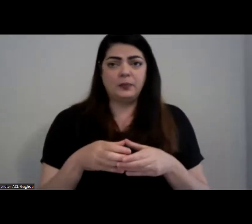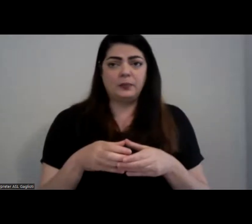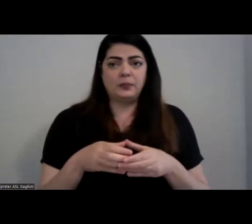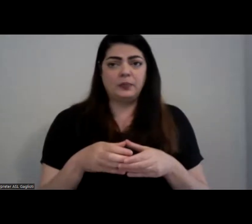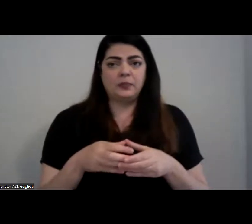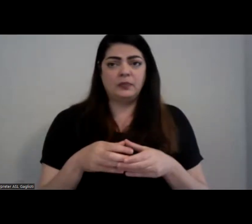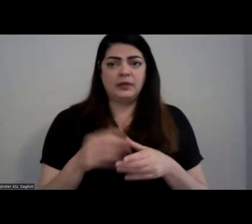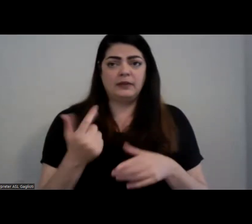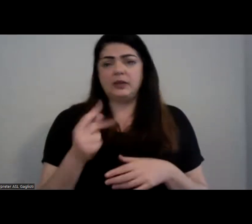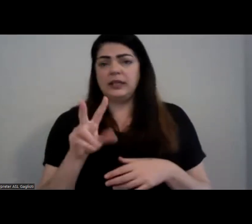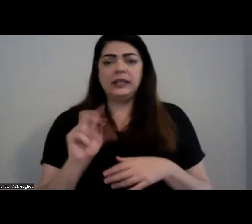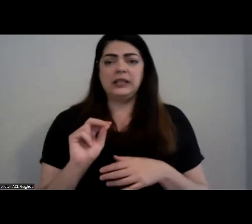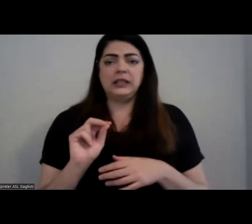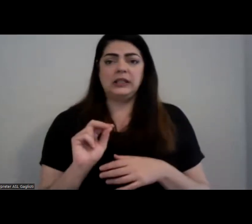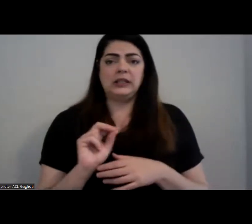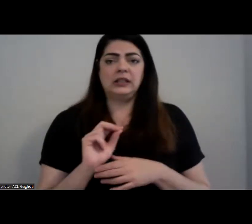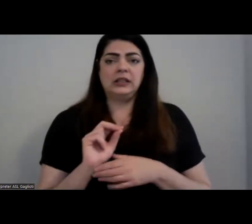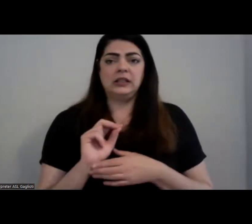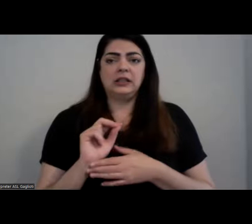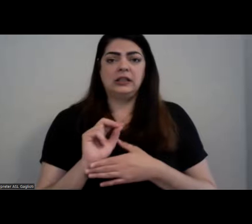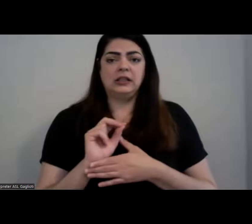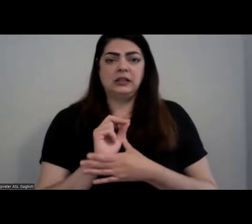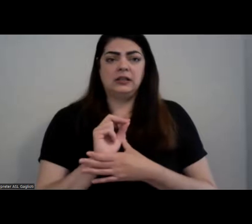room. 11:30.